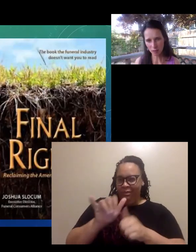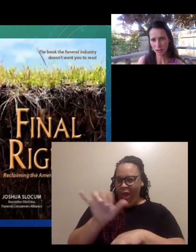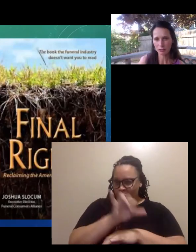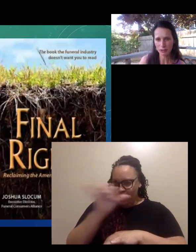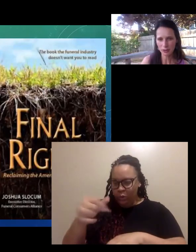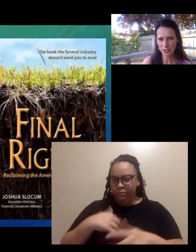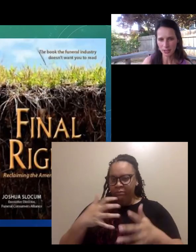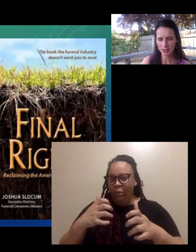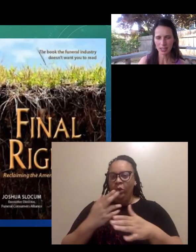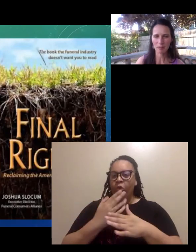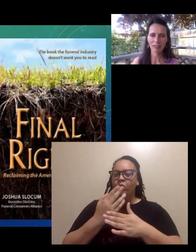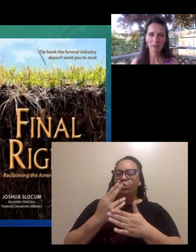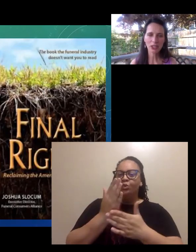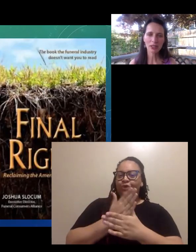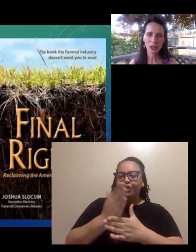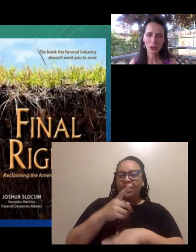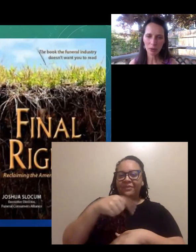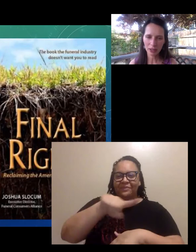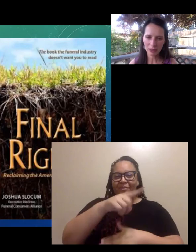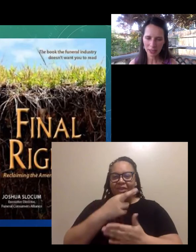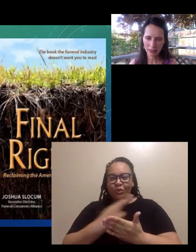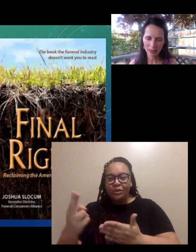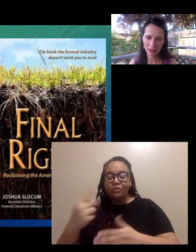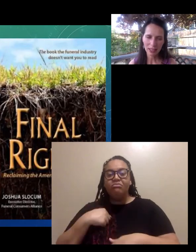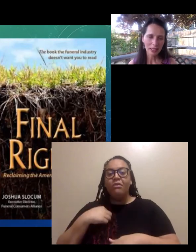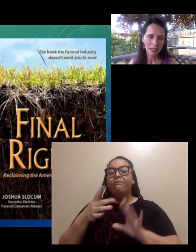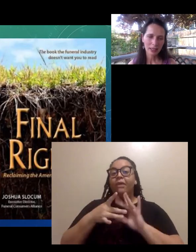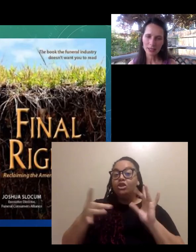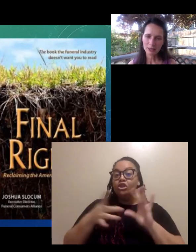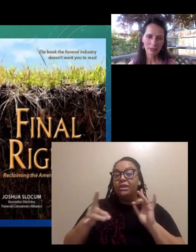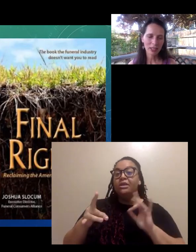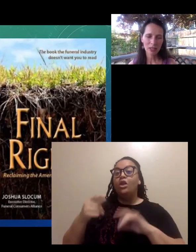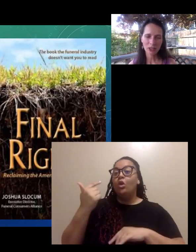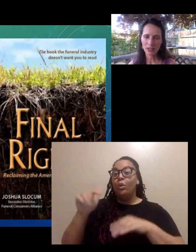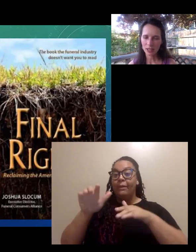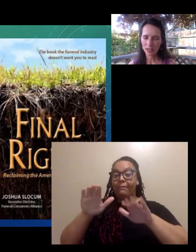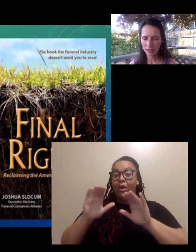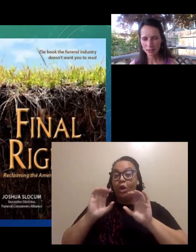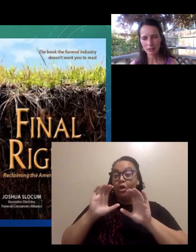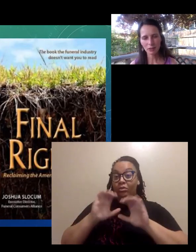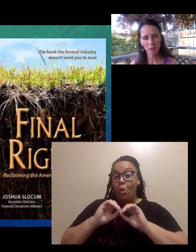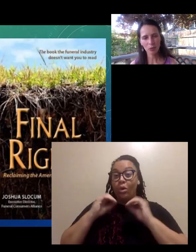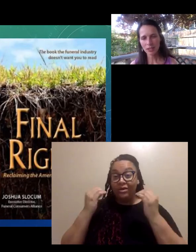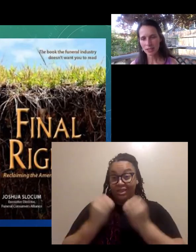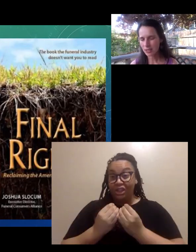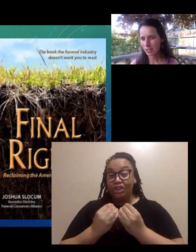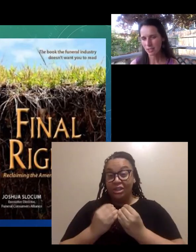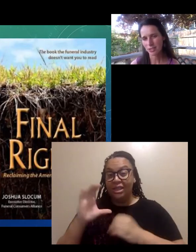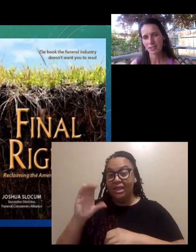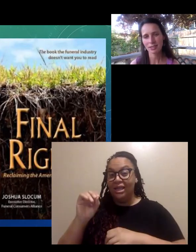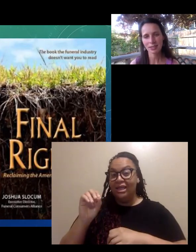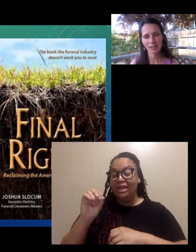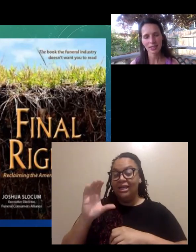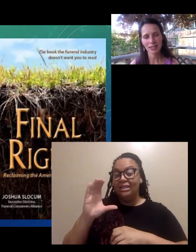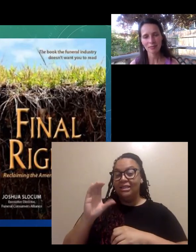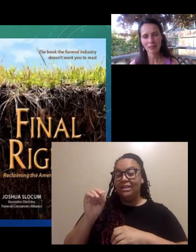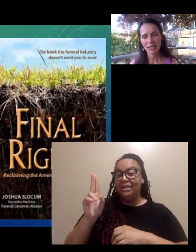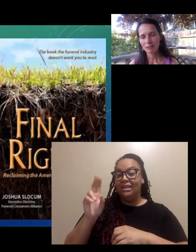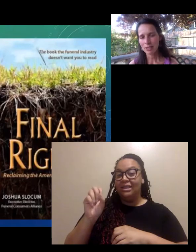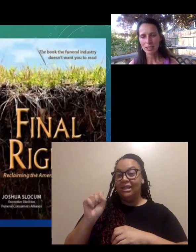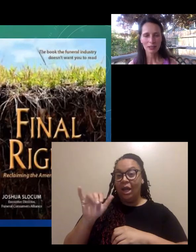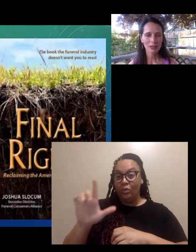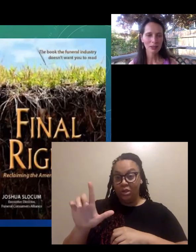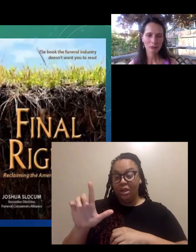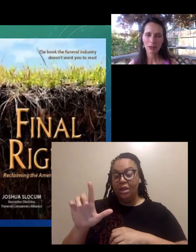share these couple of resources. Um, I've mentioned the green burial council, lots of, um, interesting articles, book suggestions, um,